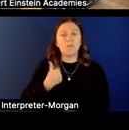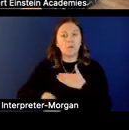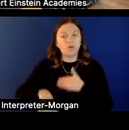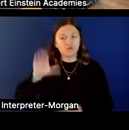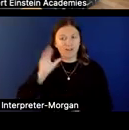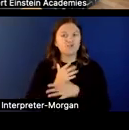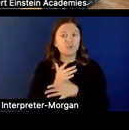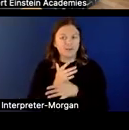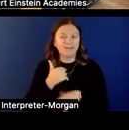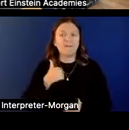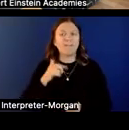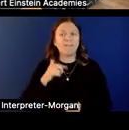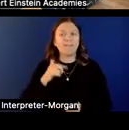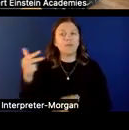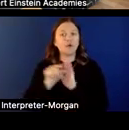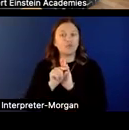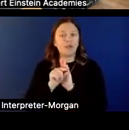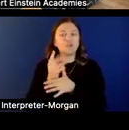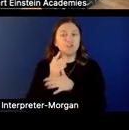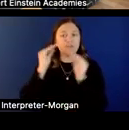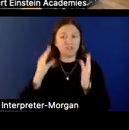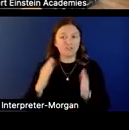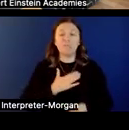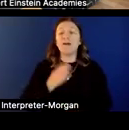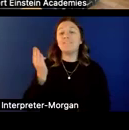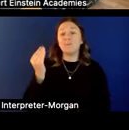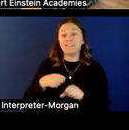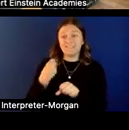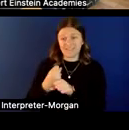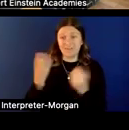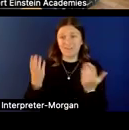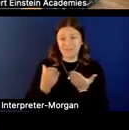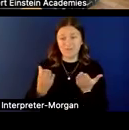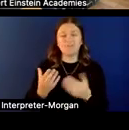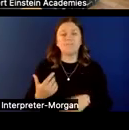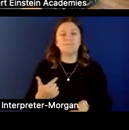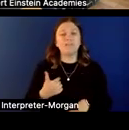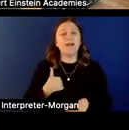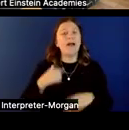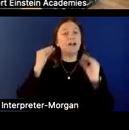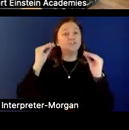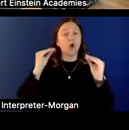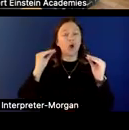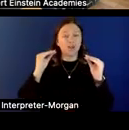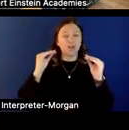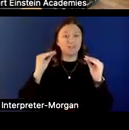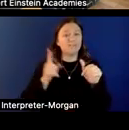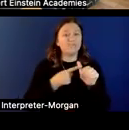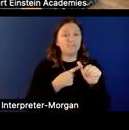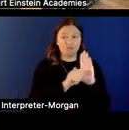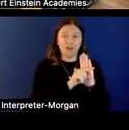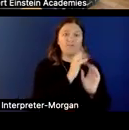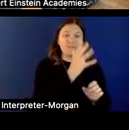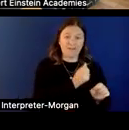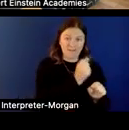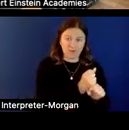German teacher. This is my 14th year here at Einstein. I taught first grade for 5 years, and then now I'm in